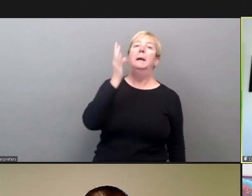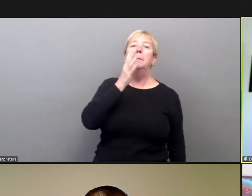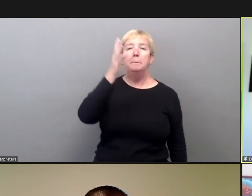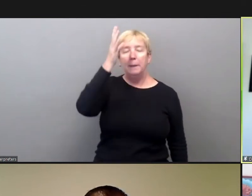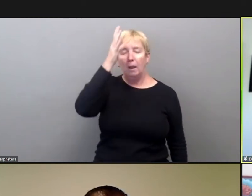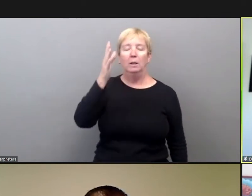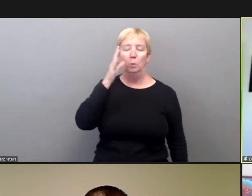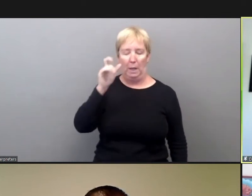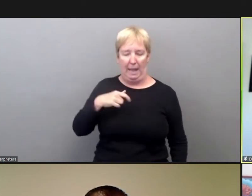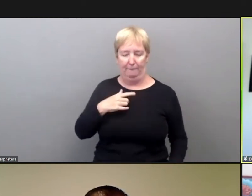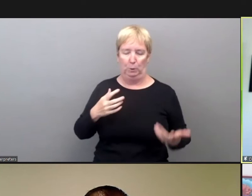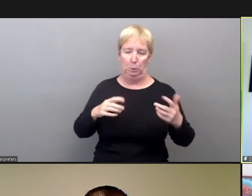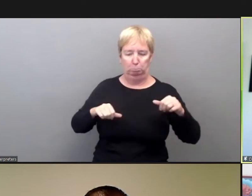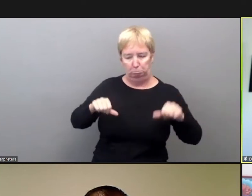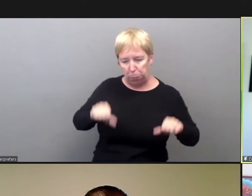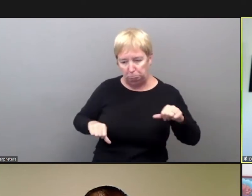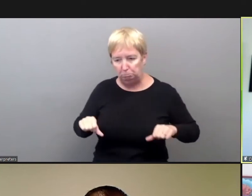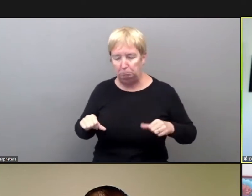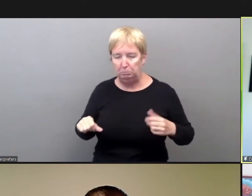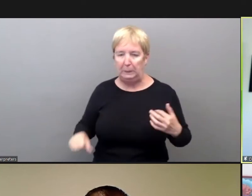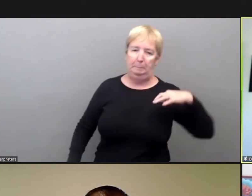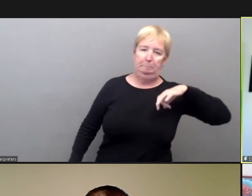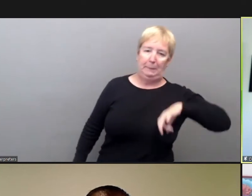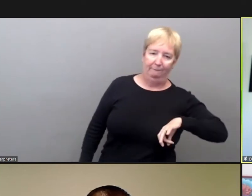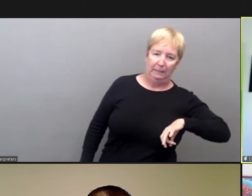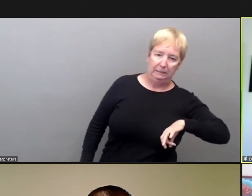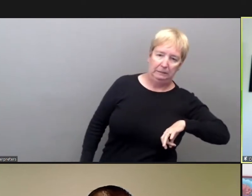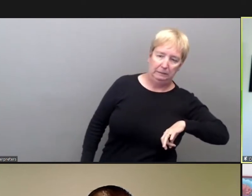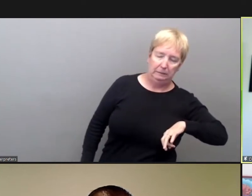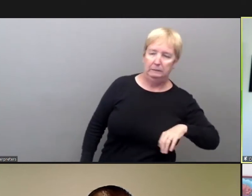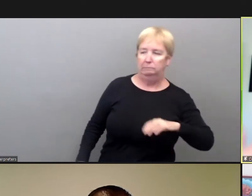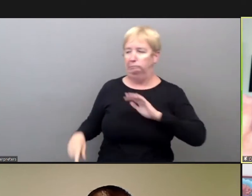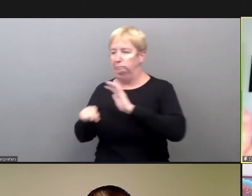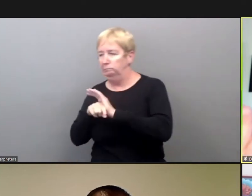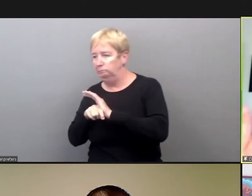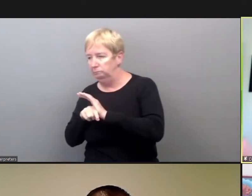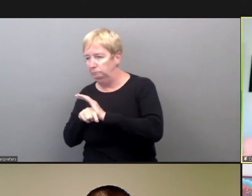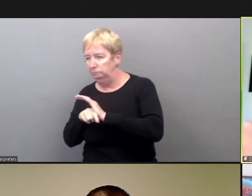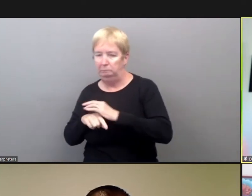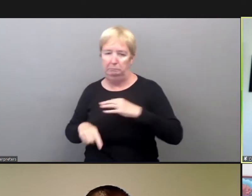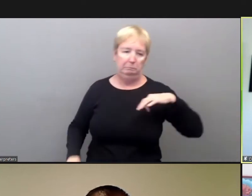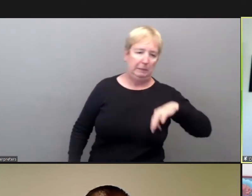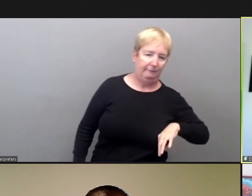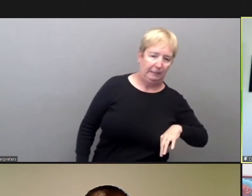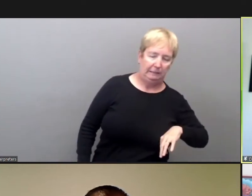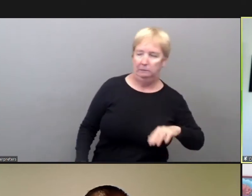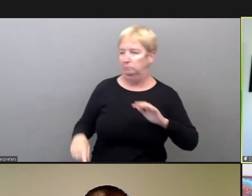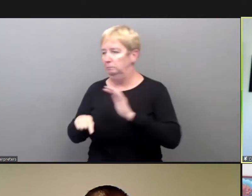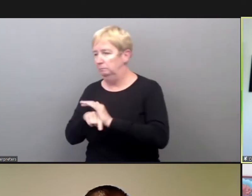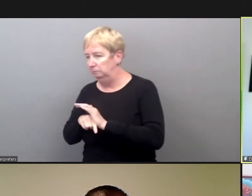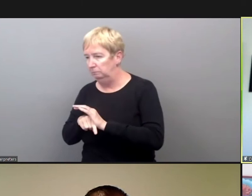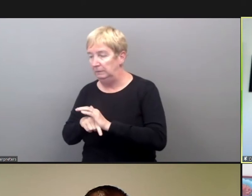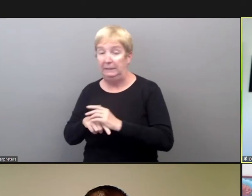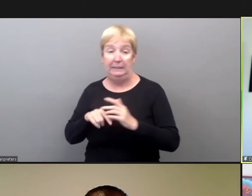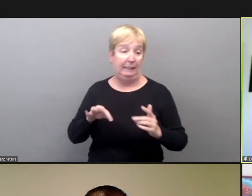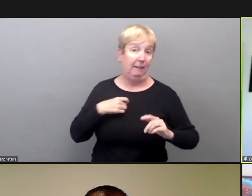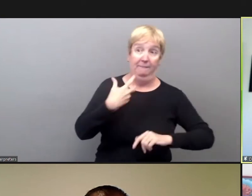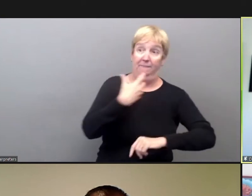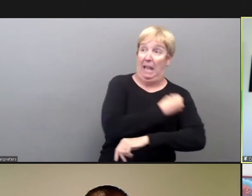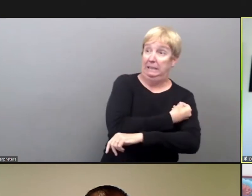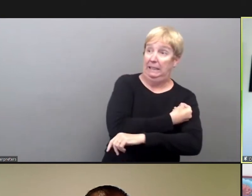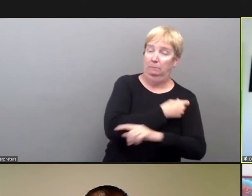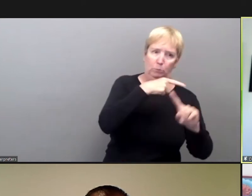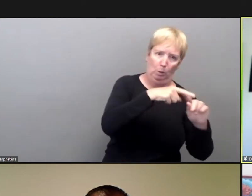benefits and, the upside and downside of getting the vaccine and the upside and downside of not getting the vaccine.